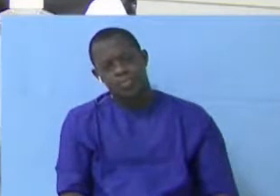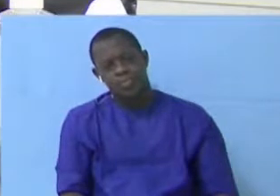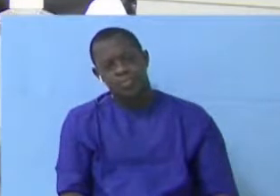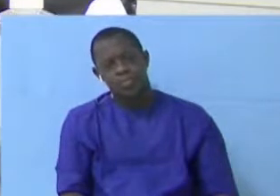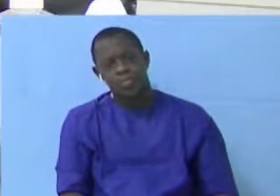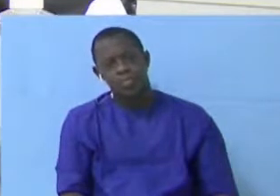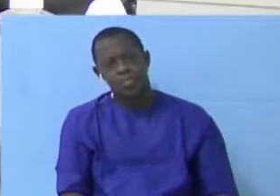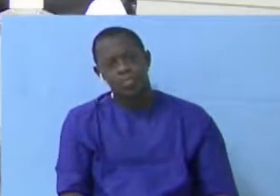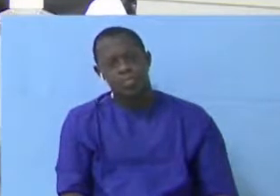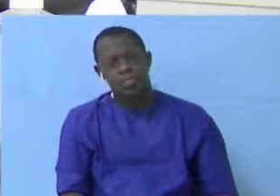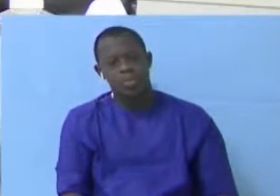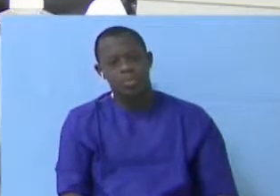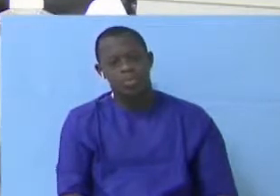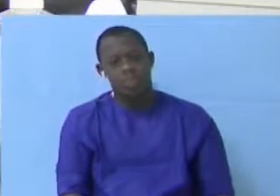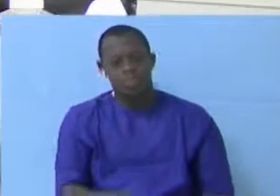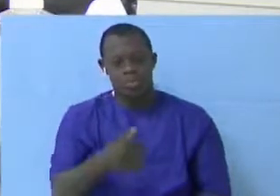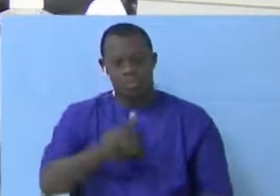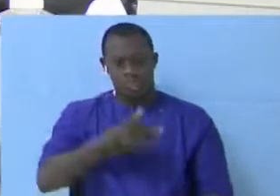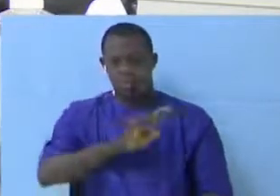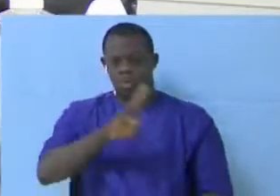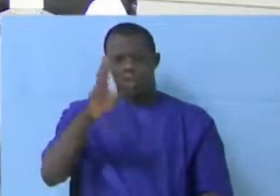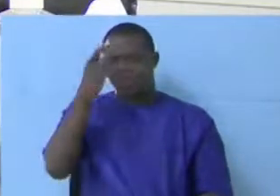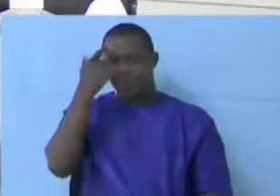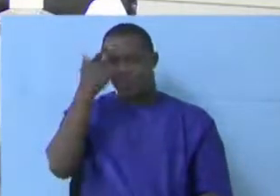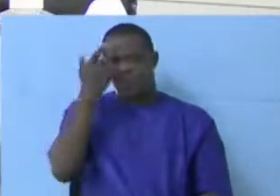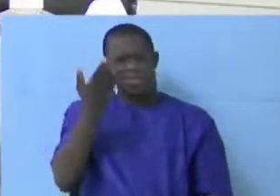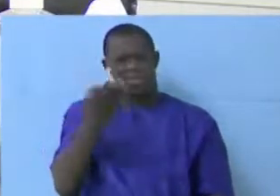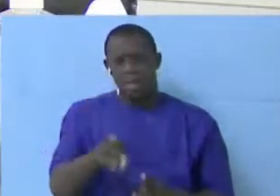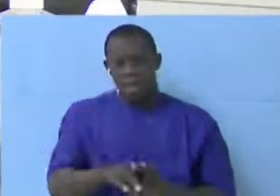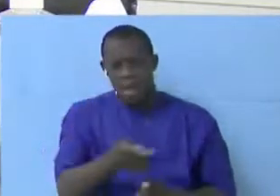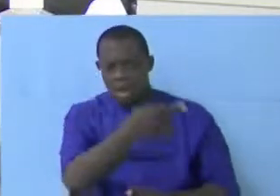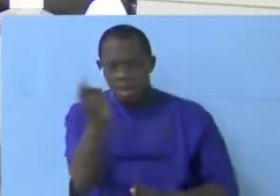I didn't found the need to put them on handcuffs.